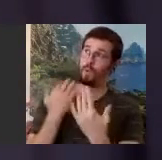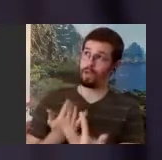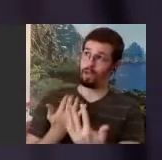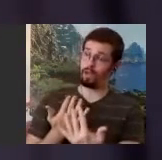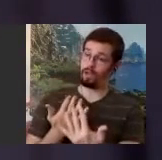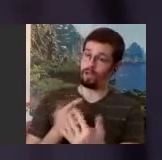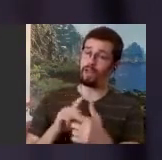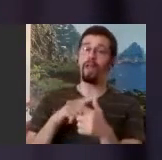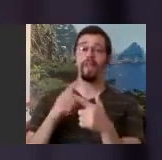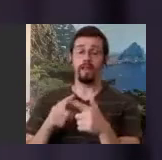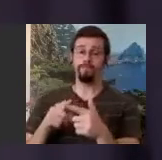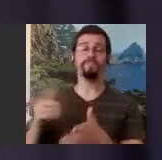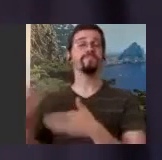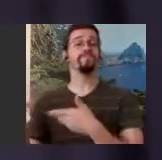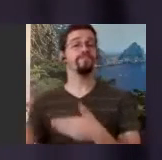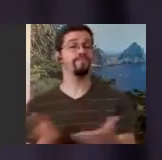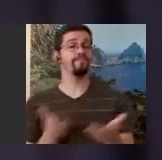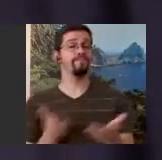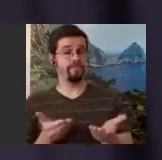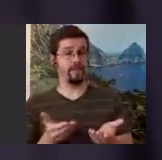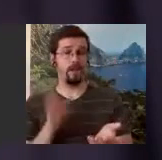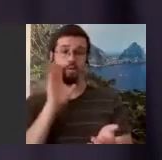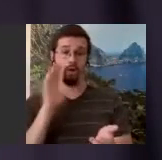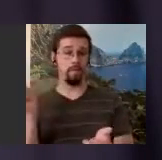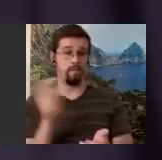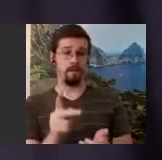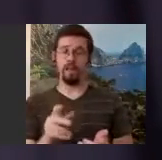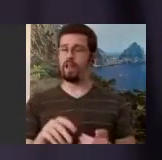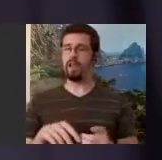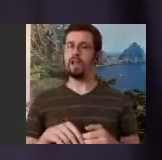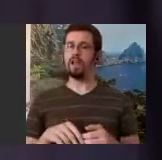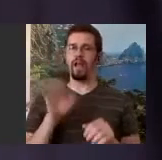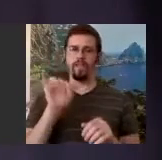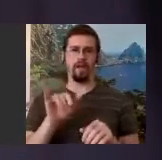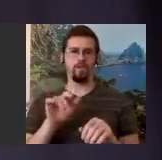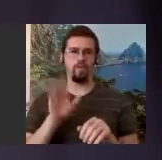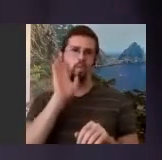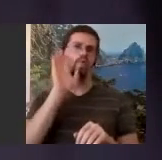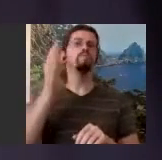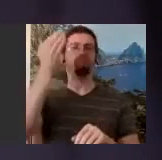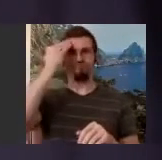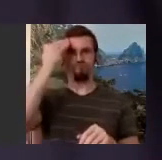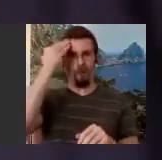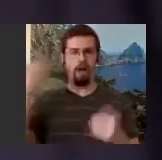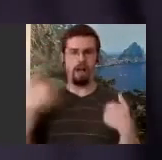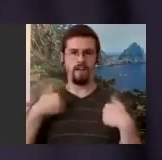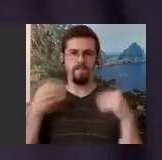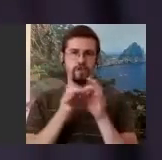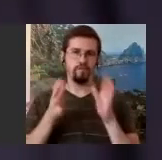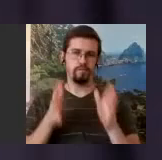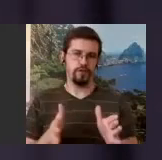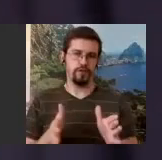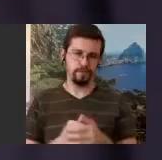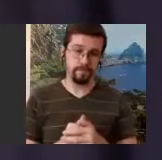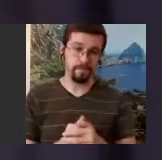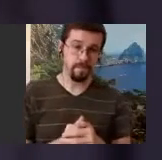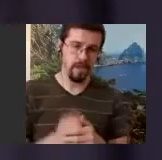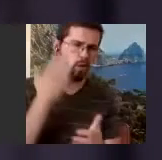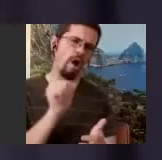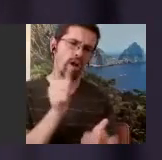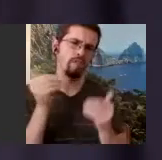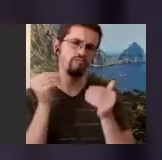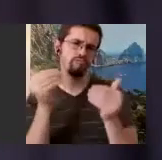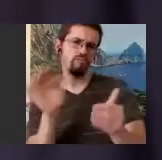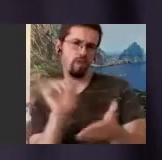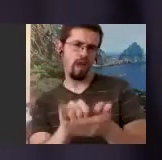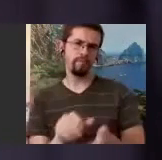say, okay, back to me, and then we'd go back to you, and that way we really would get the interpreter, I think. So why don't we do it that way, the